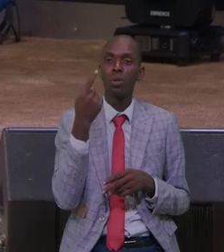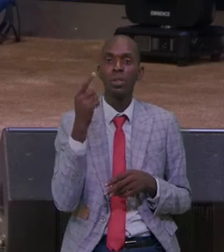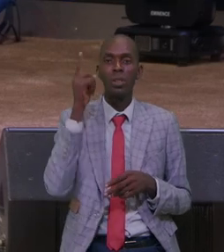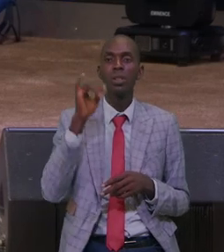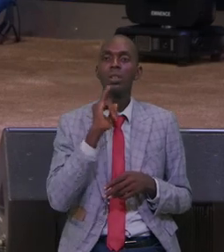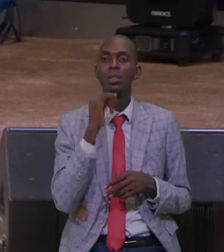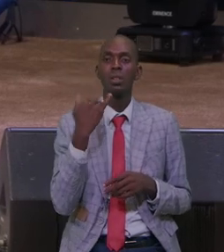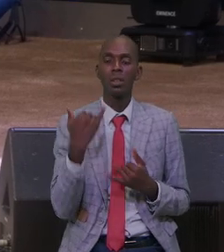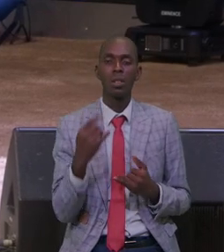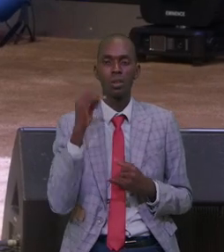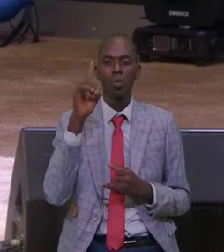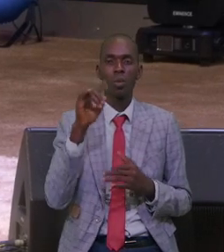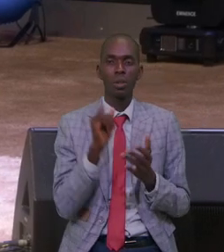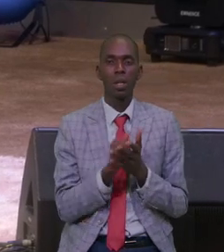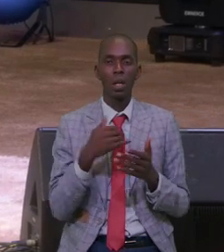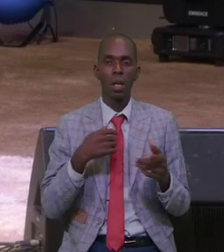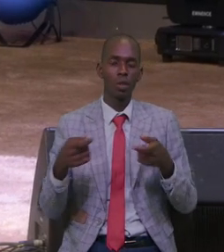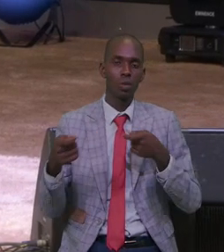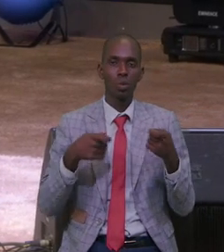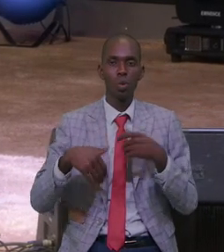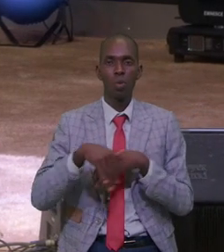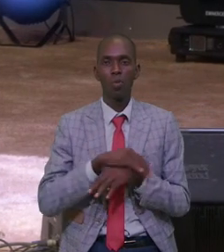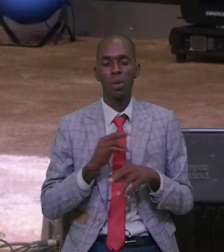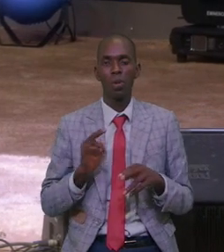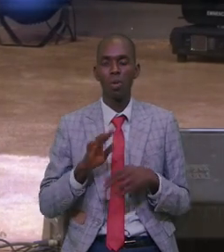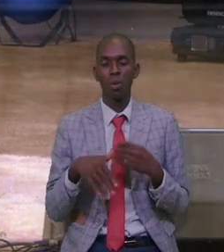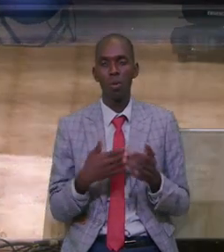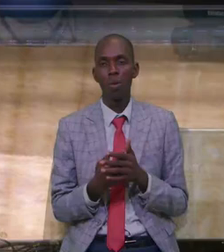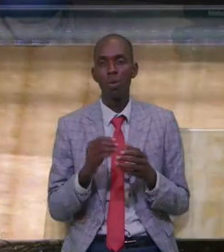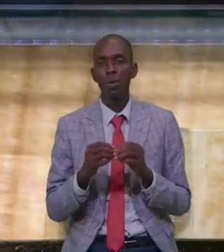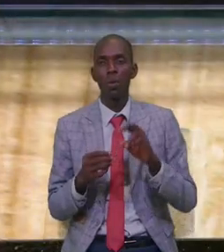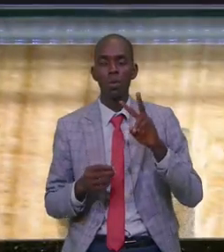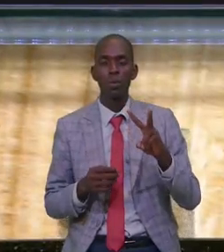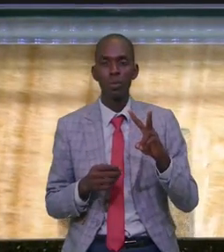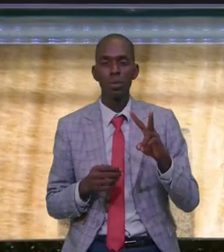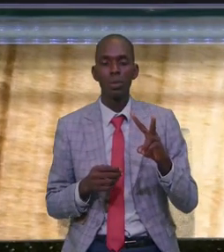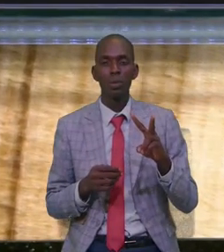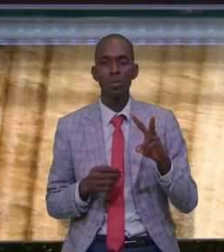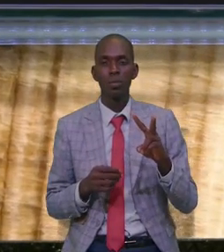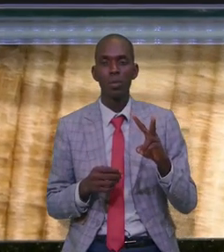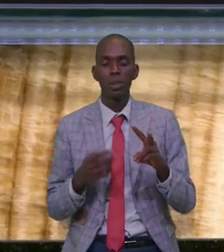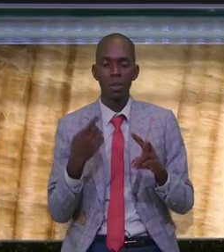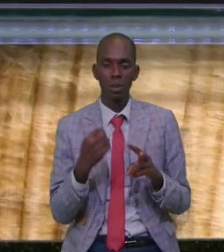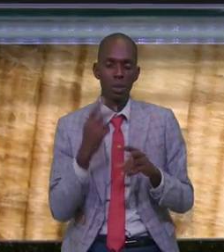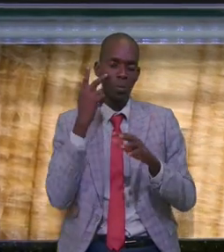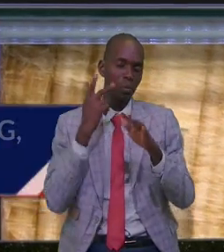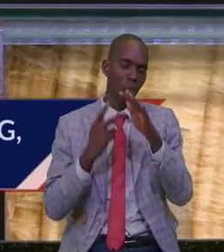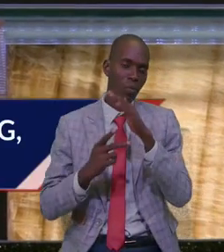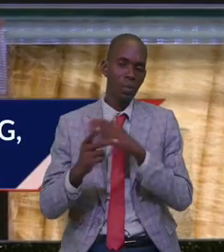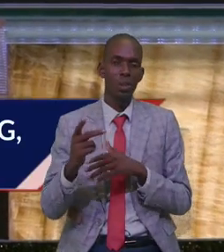that has dominion over us. Let's come to number two here. Number two here, we're looking at the prophetic